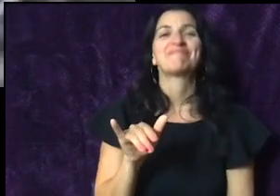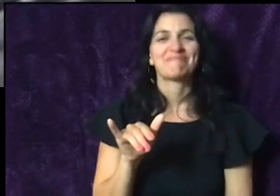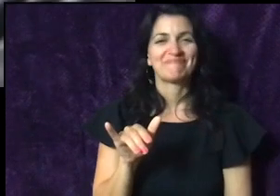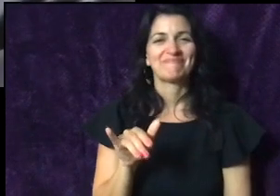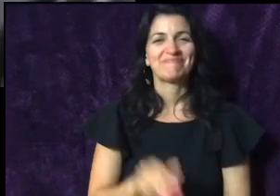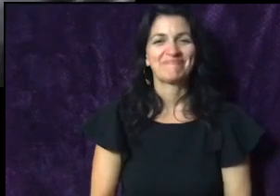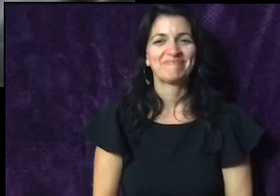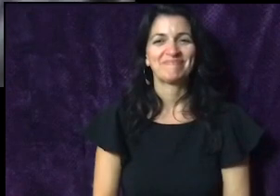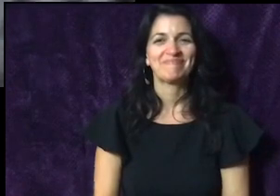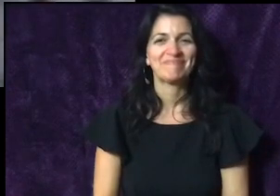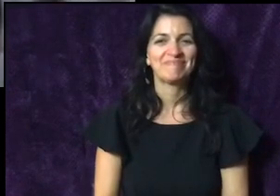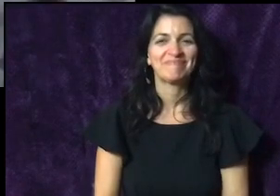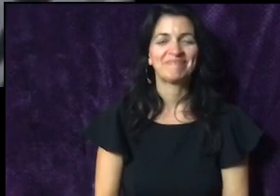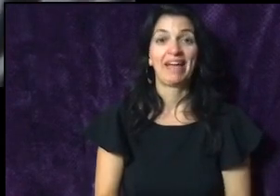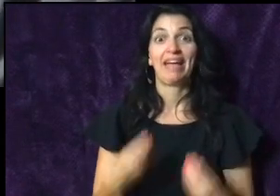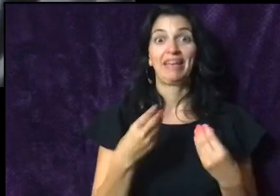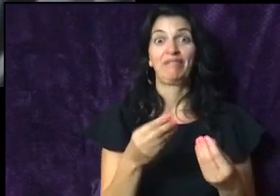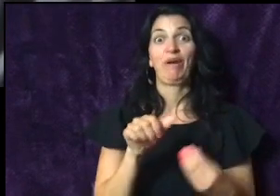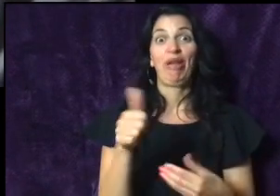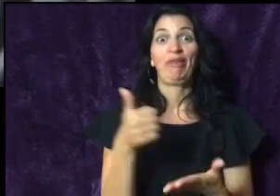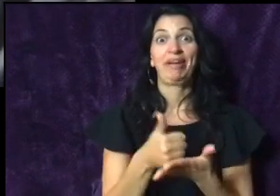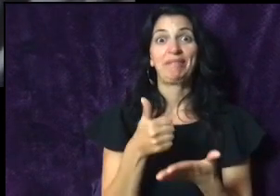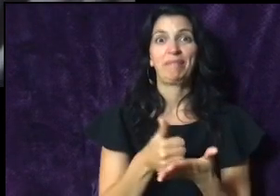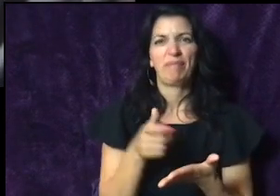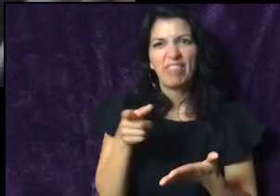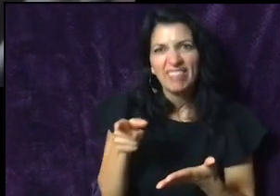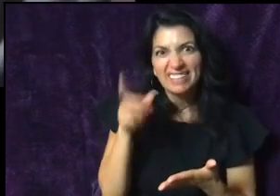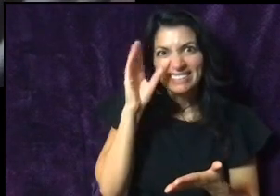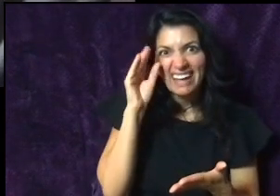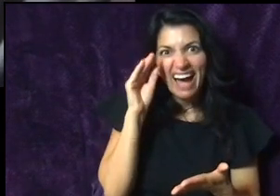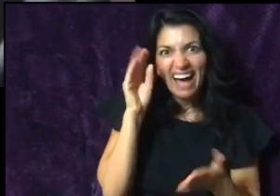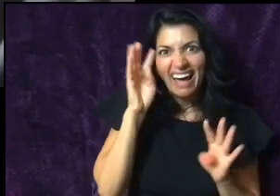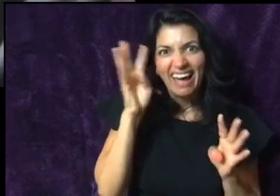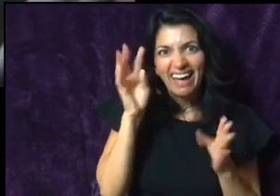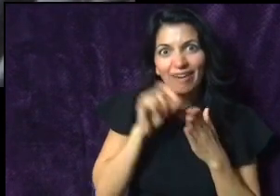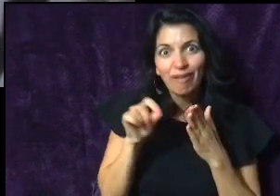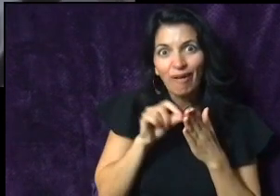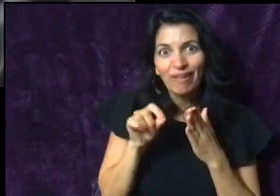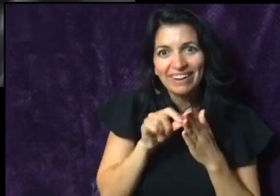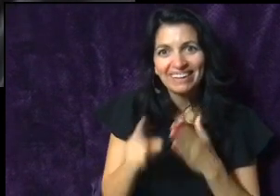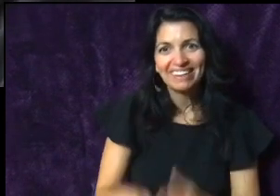a classical melody composed by this guy.